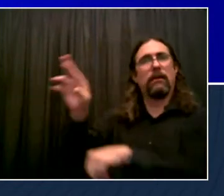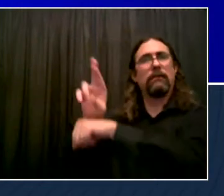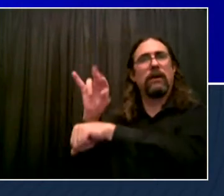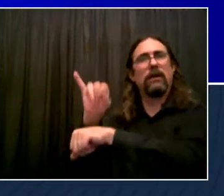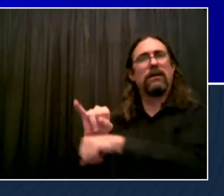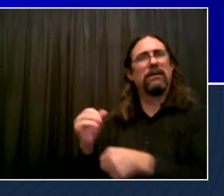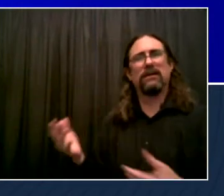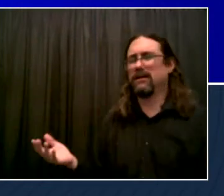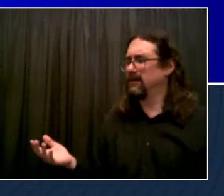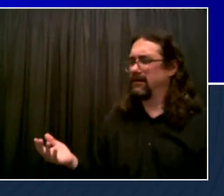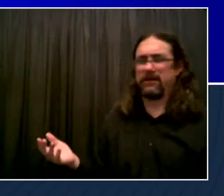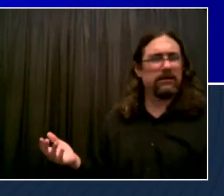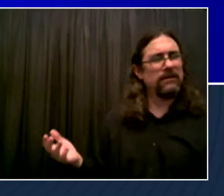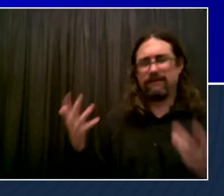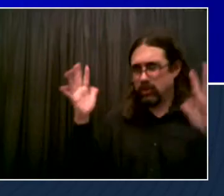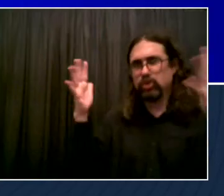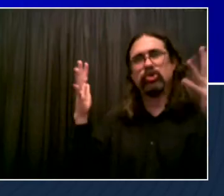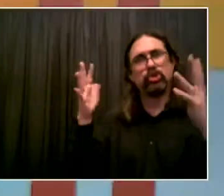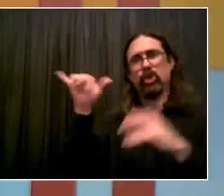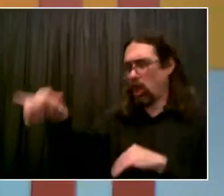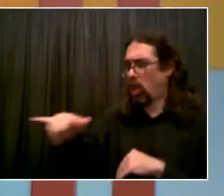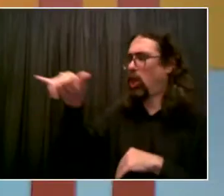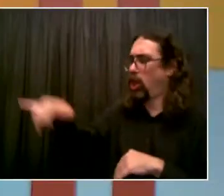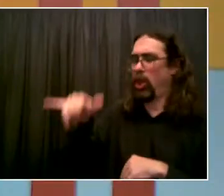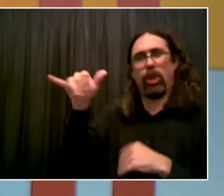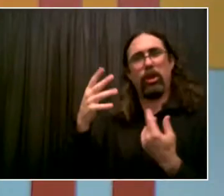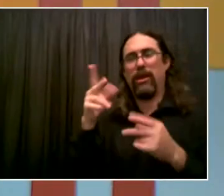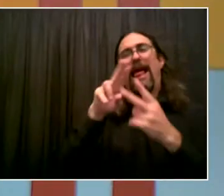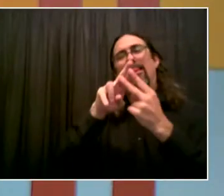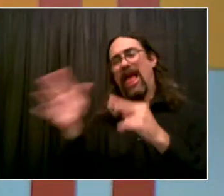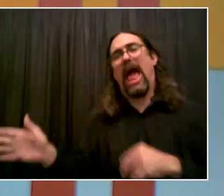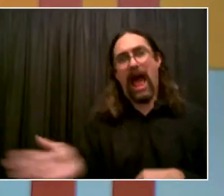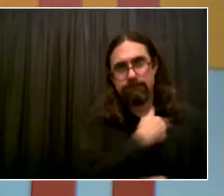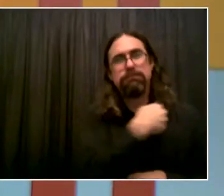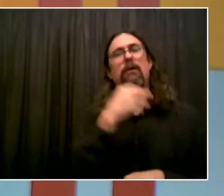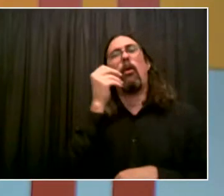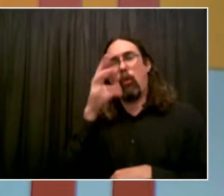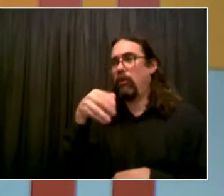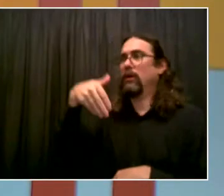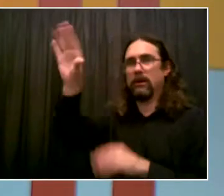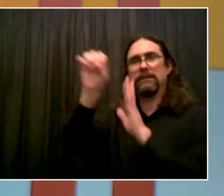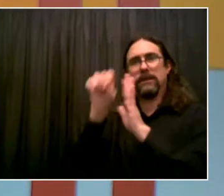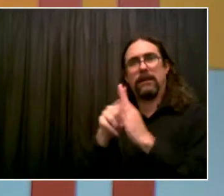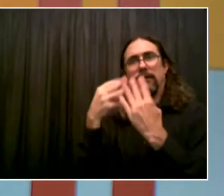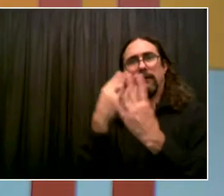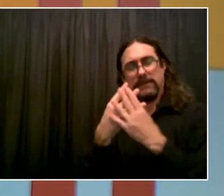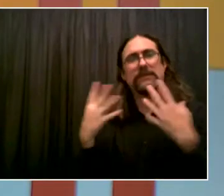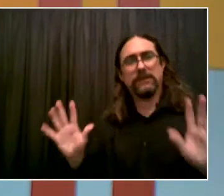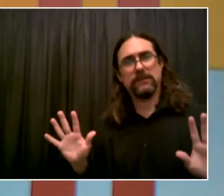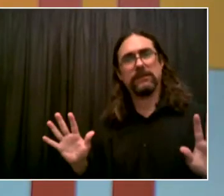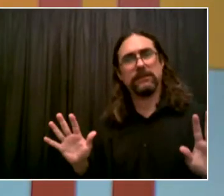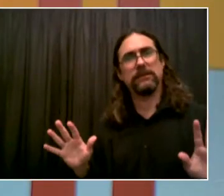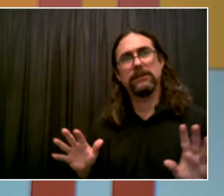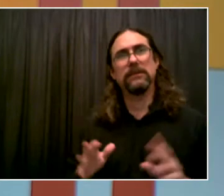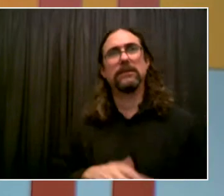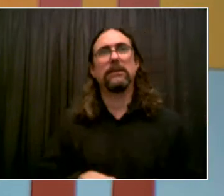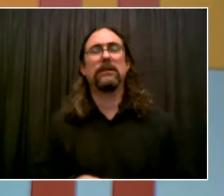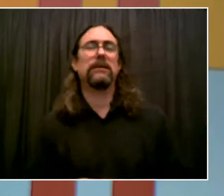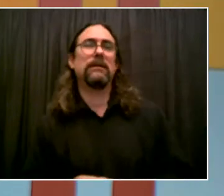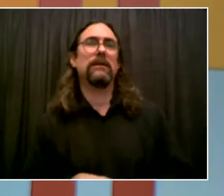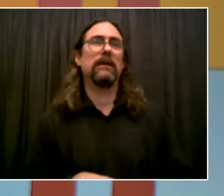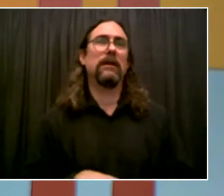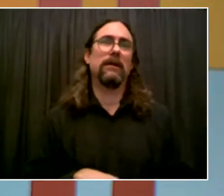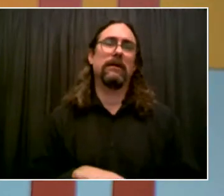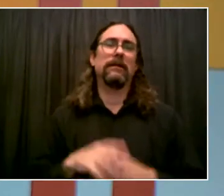the next few days, and we'll have updates throughout the week. Okay, let me turn now, as we do every day, to our